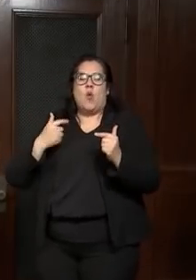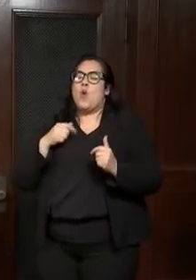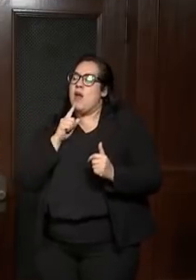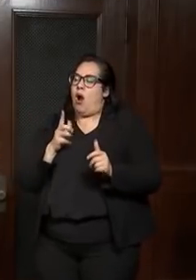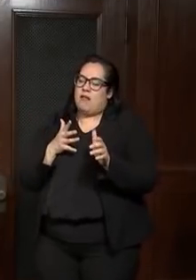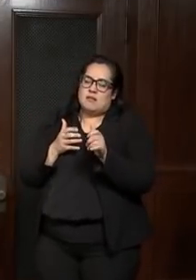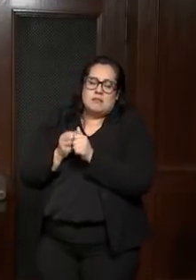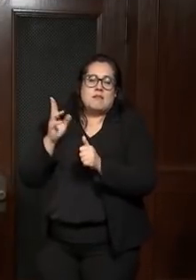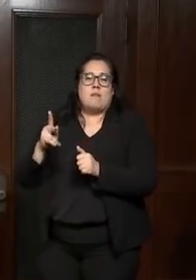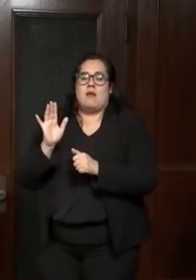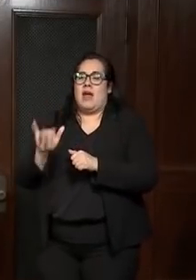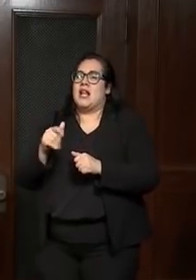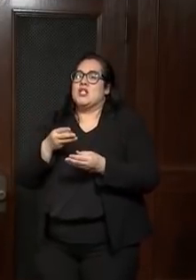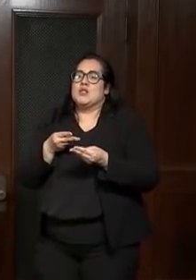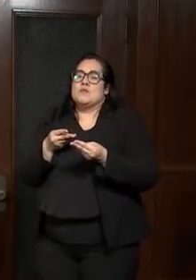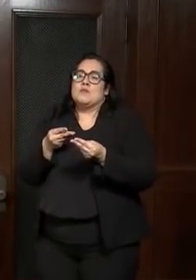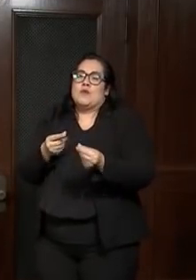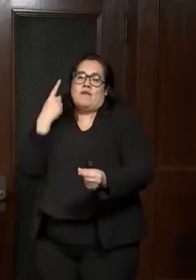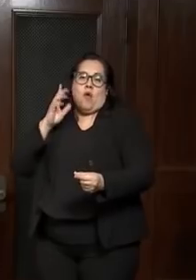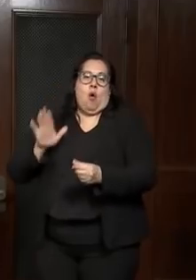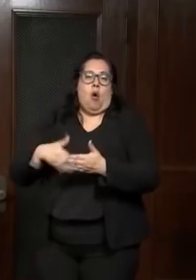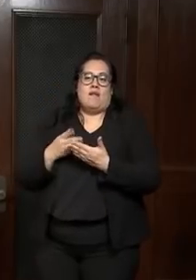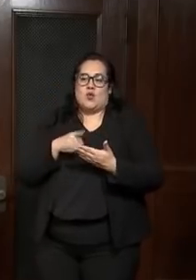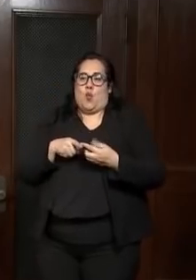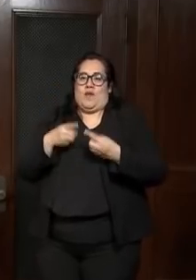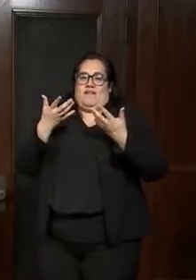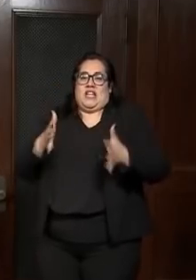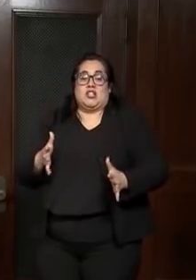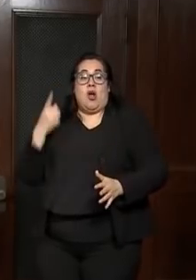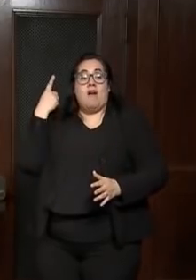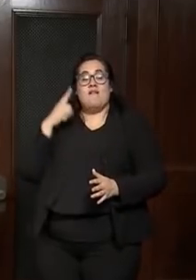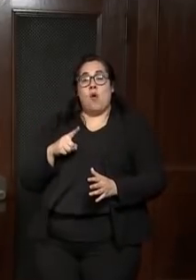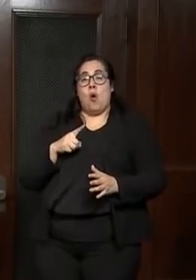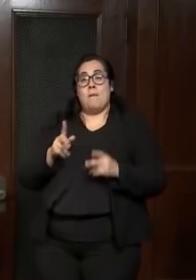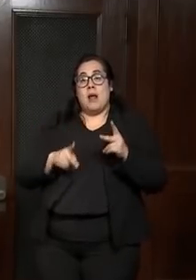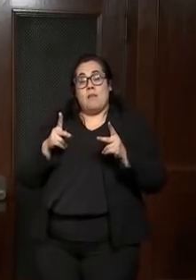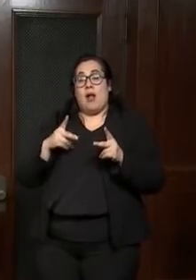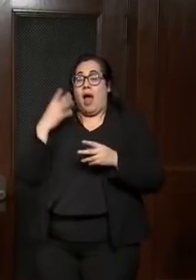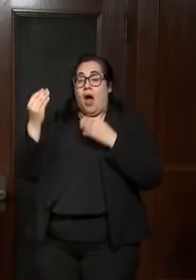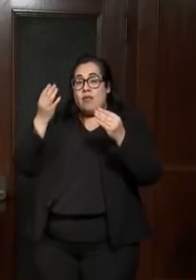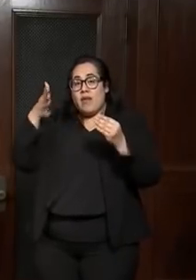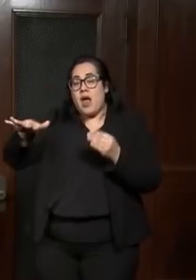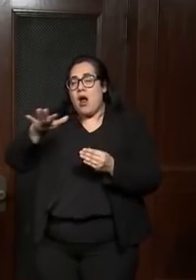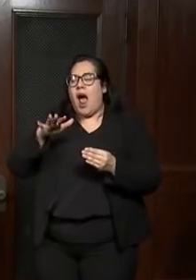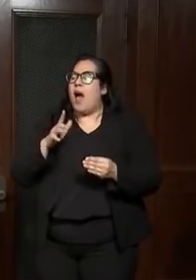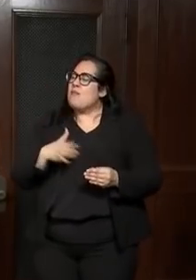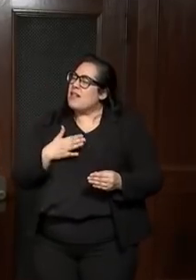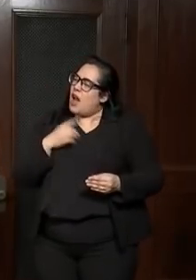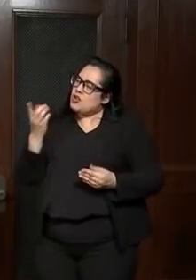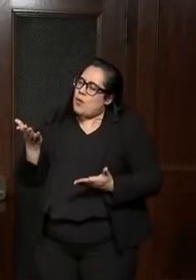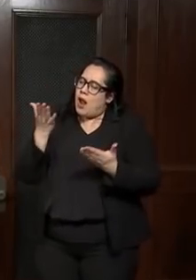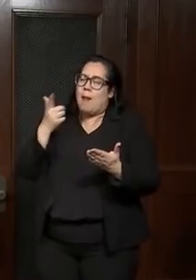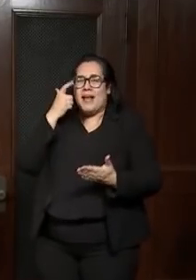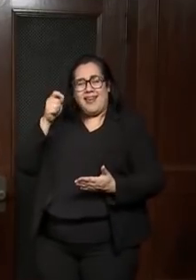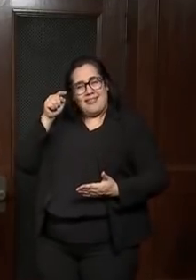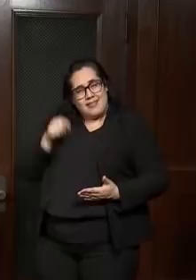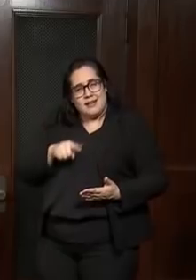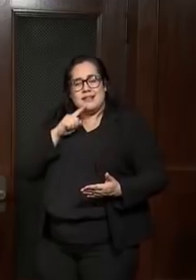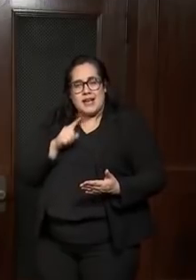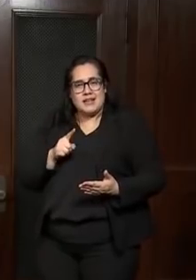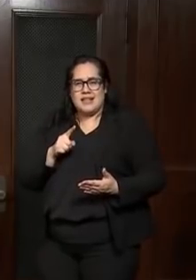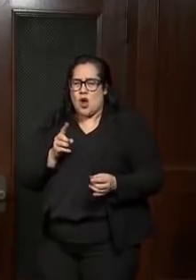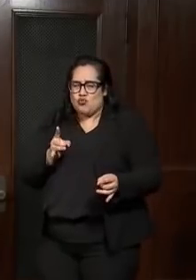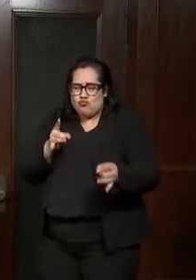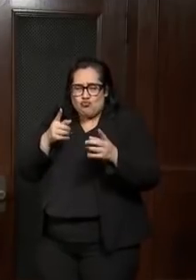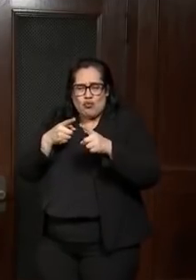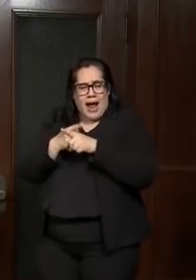and that'll be a smoother ride for all of us when this is done. In terms of the folks getting out there, I'm so glad you brought that up, because this is a